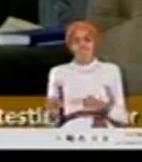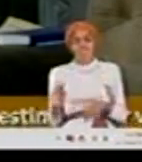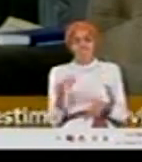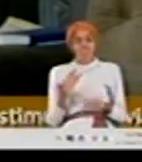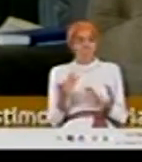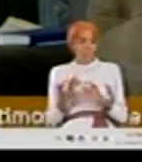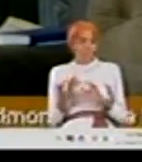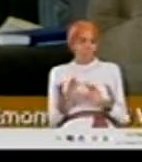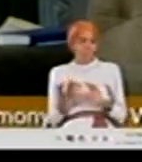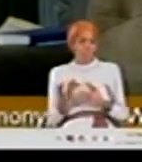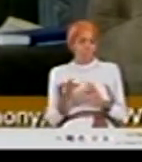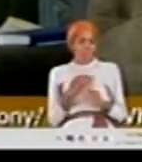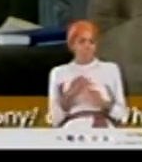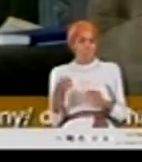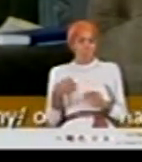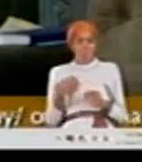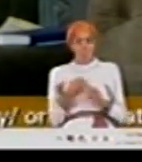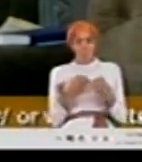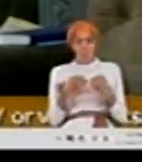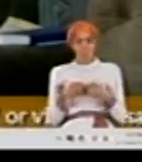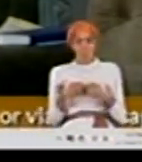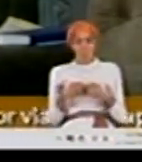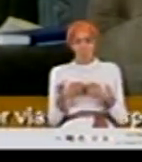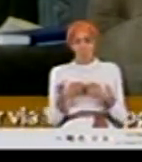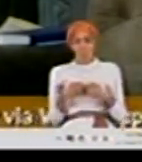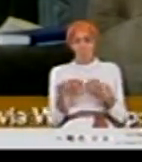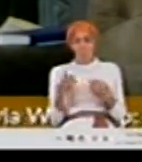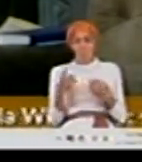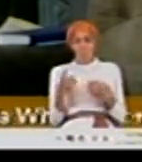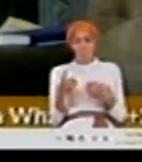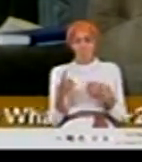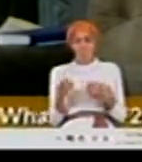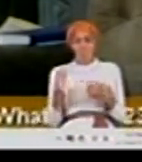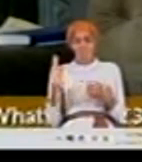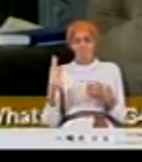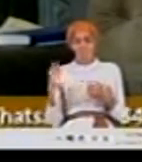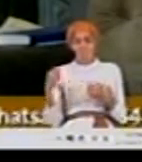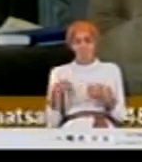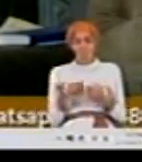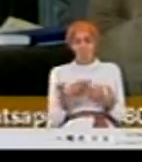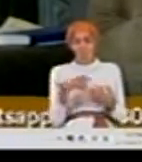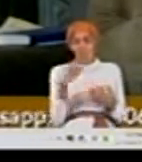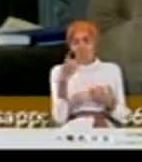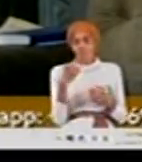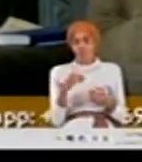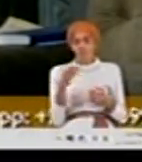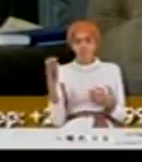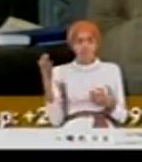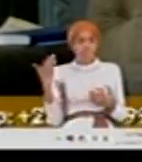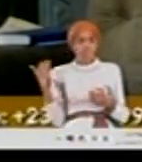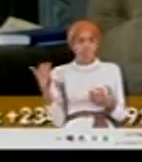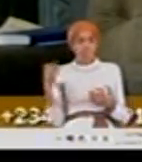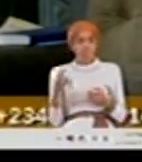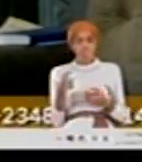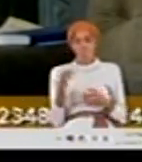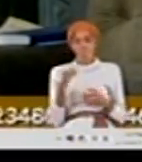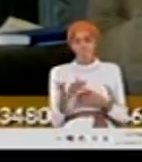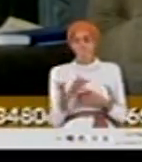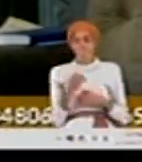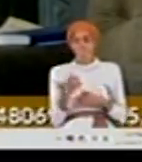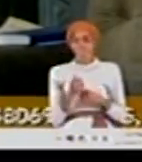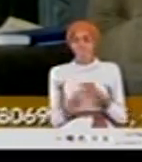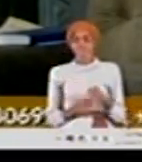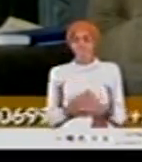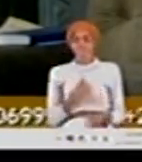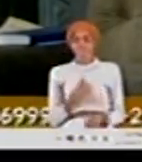uh we have um an update from the testimony we told you earlier um forther confirmation has been